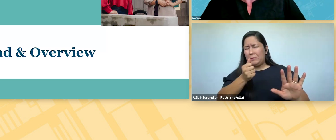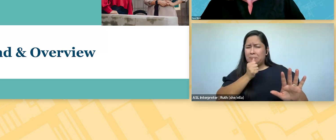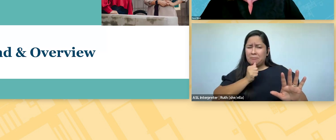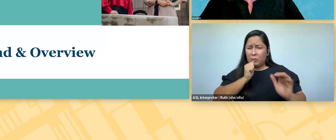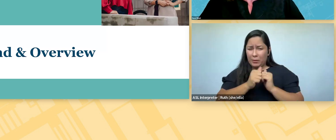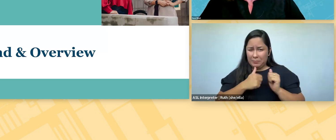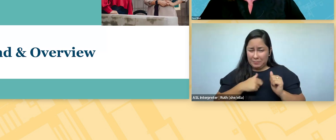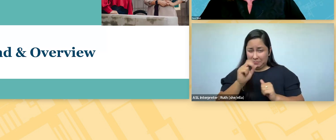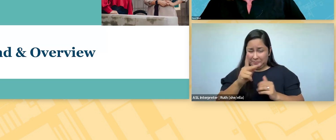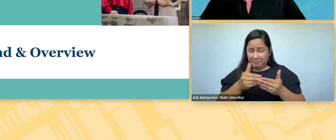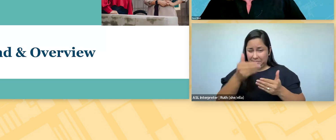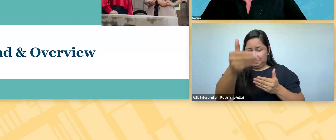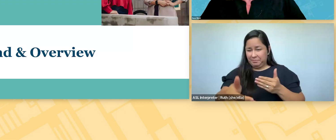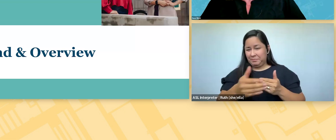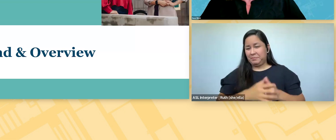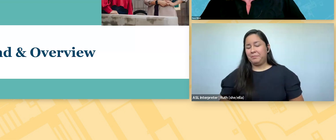to the first slide.